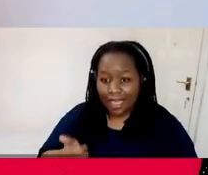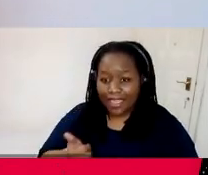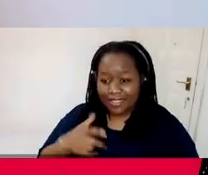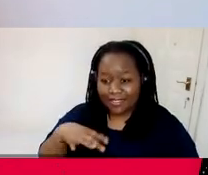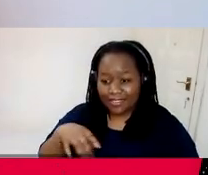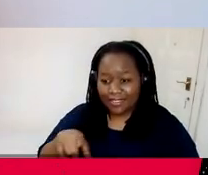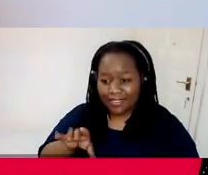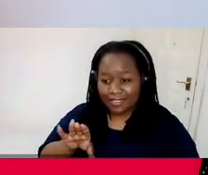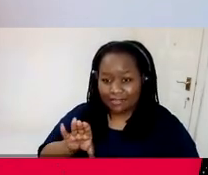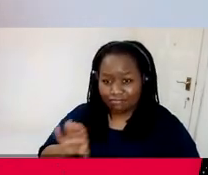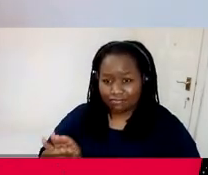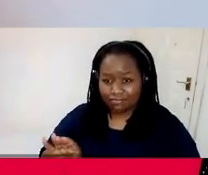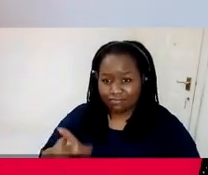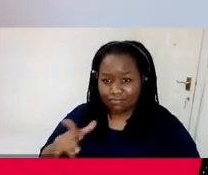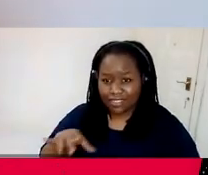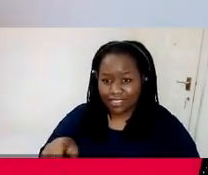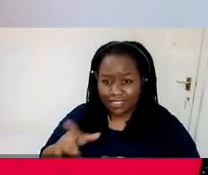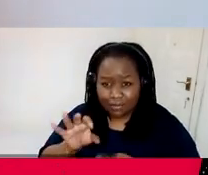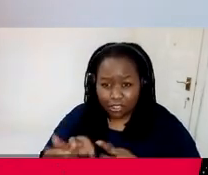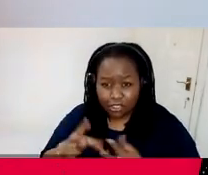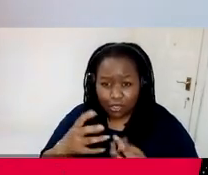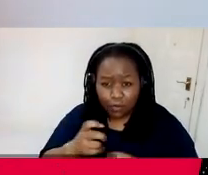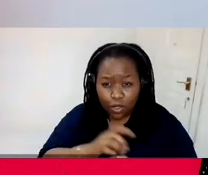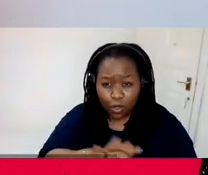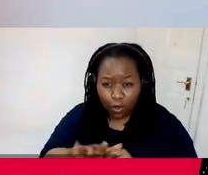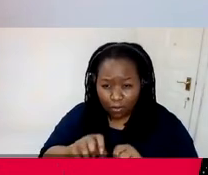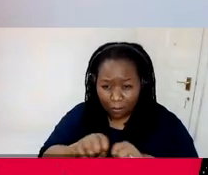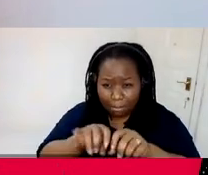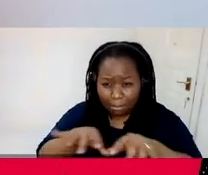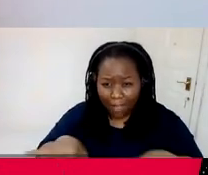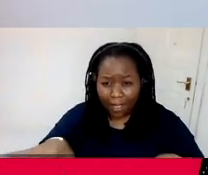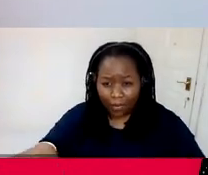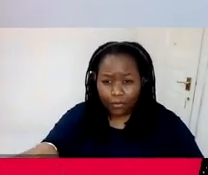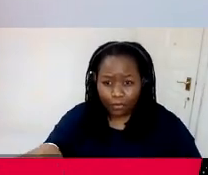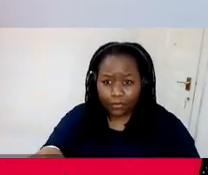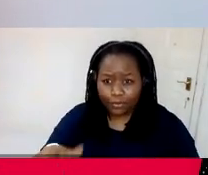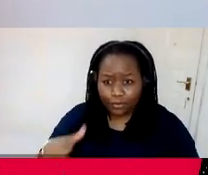And it's a very important element at the point, but it's not the